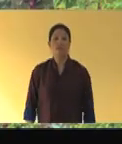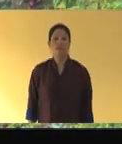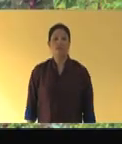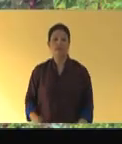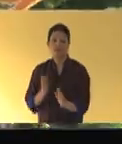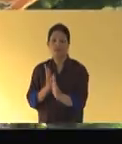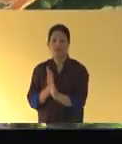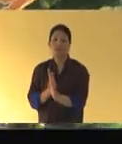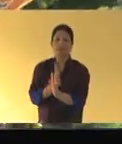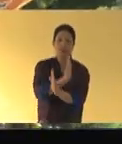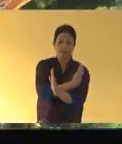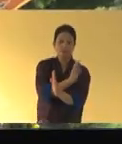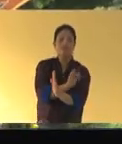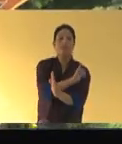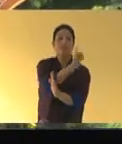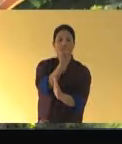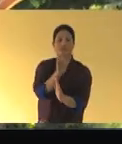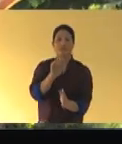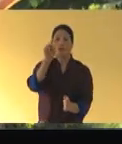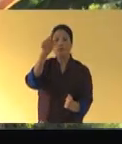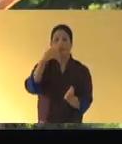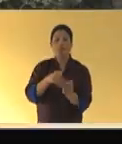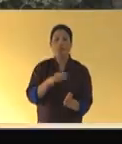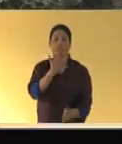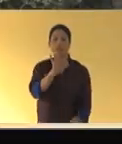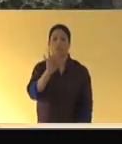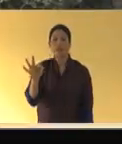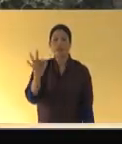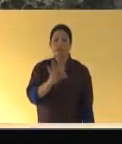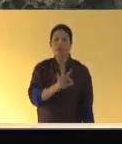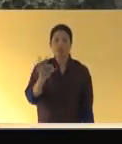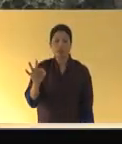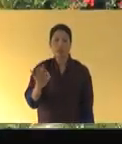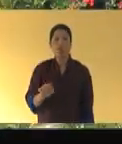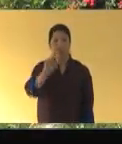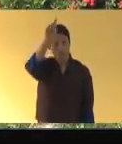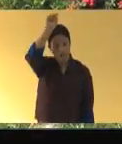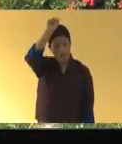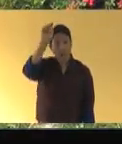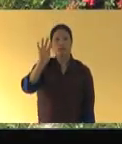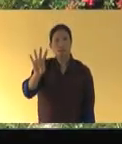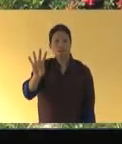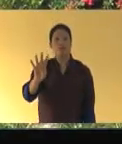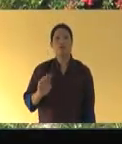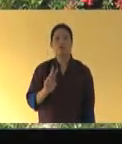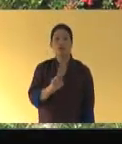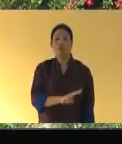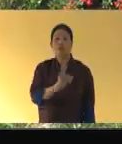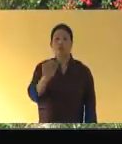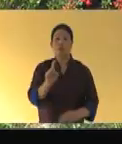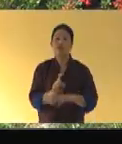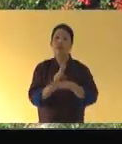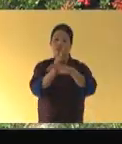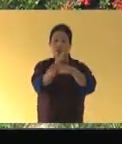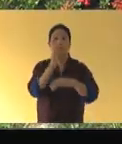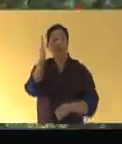biodiversity officer. The Royal Botanical Garden was established in the year 1999 to commemorate the Silver Jubilee